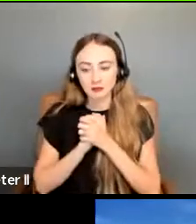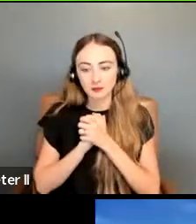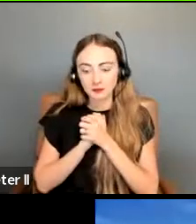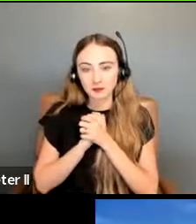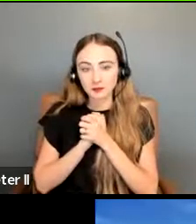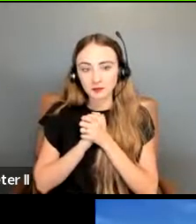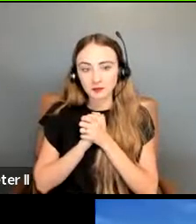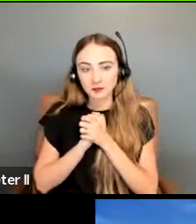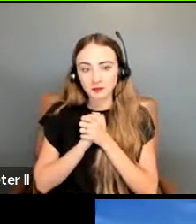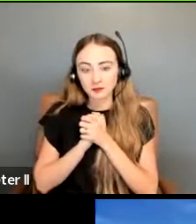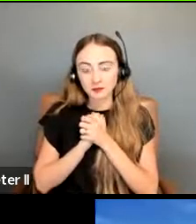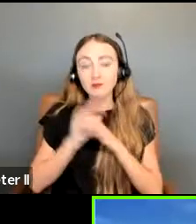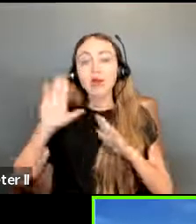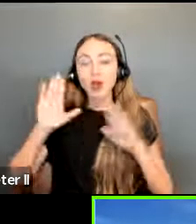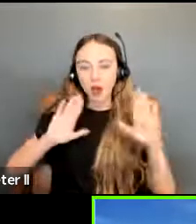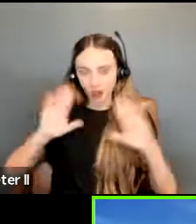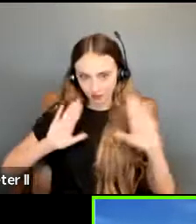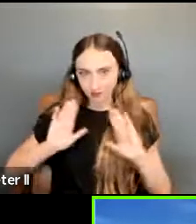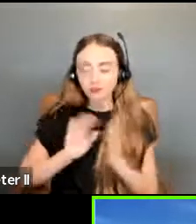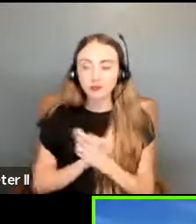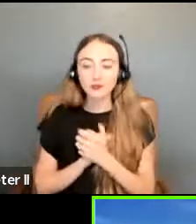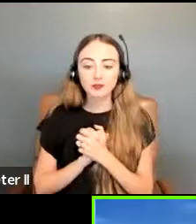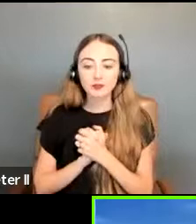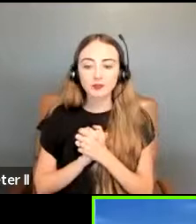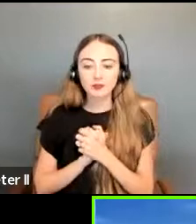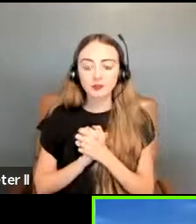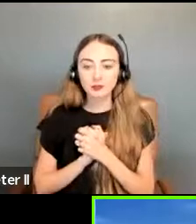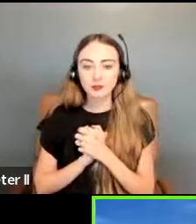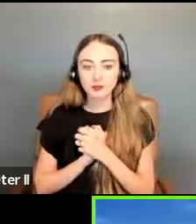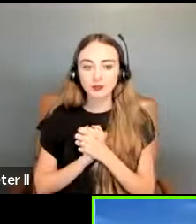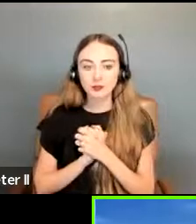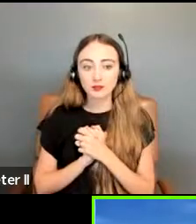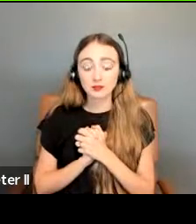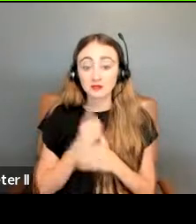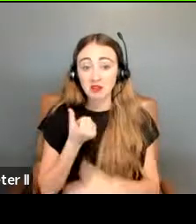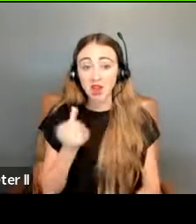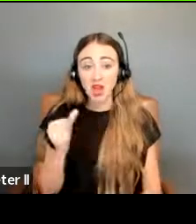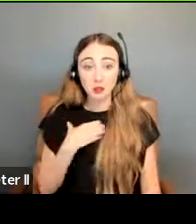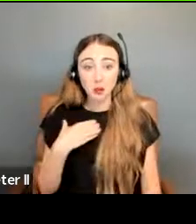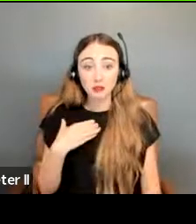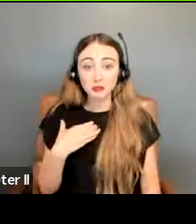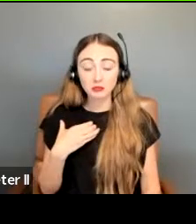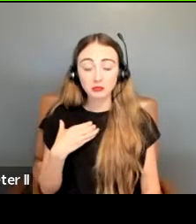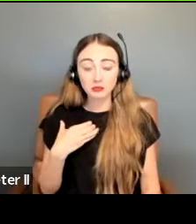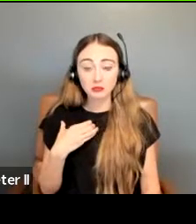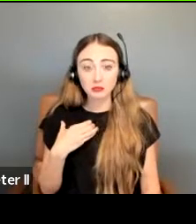favor say aye. Aye. Aye. Are there any no votes?